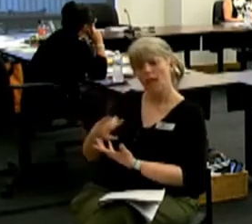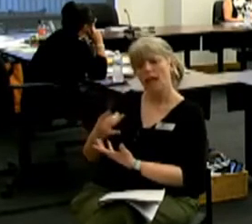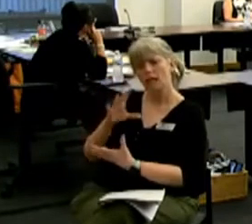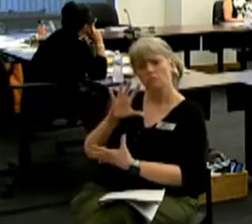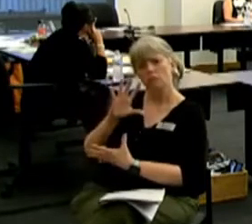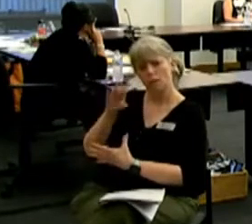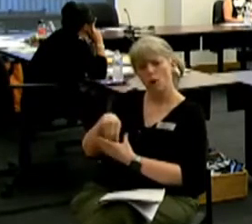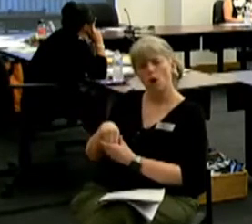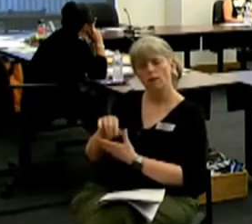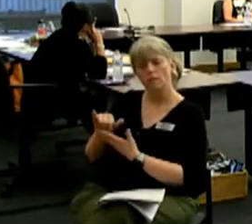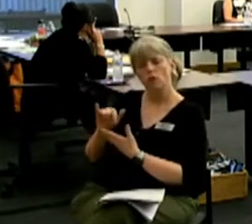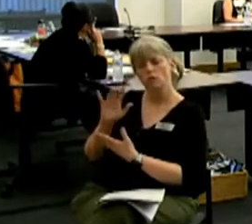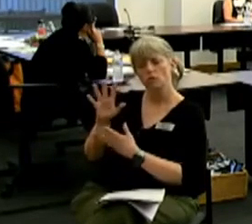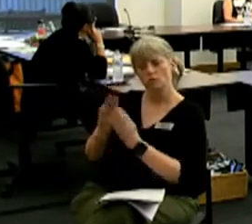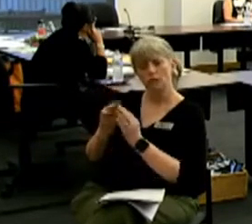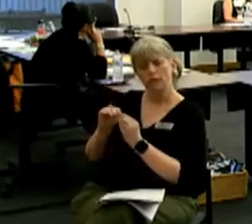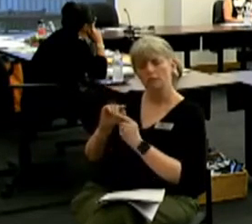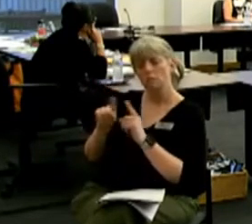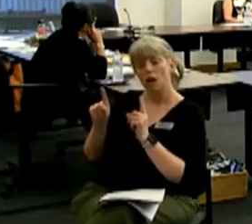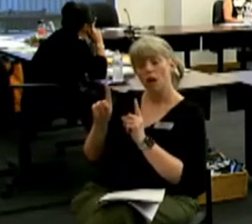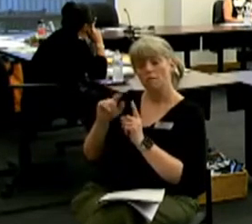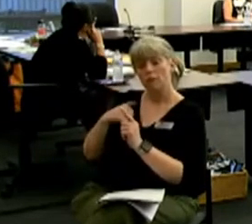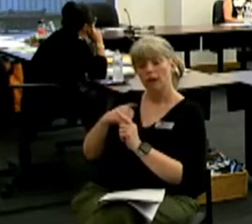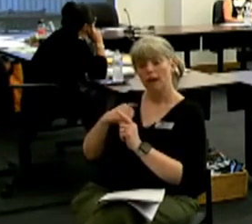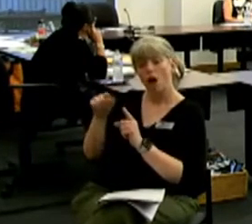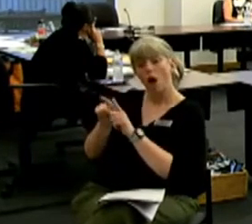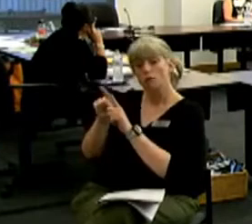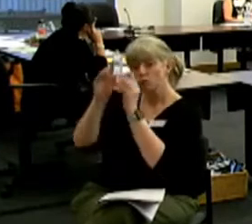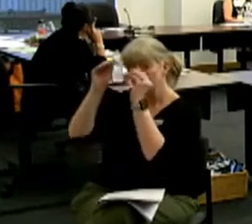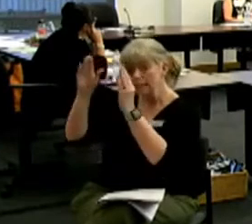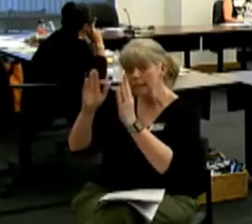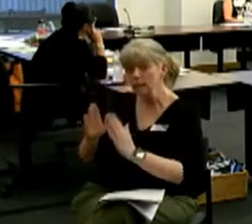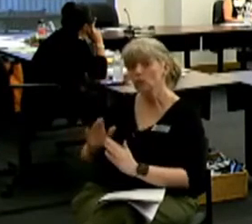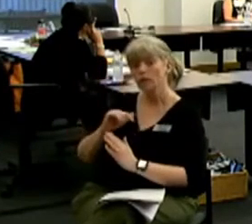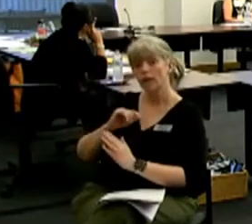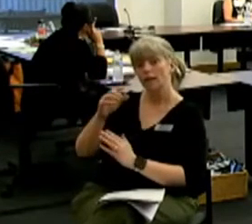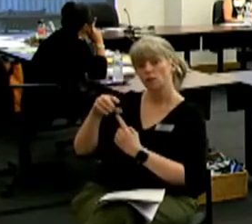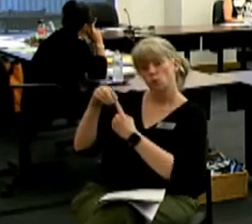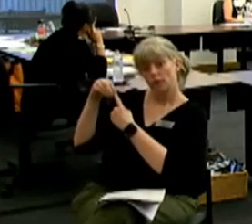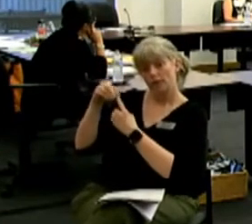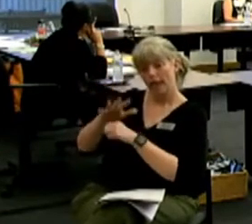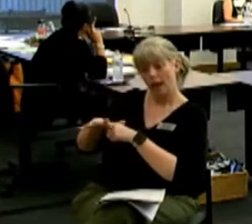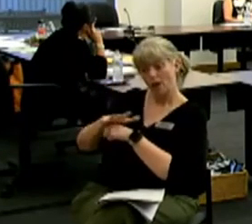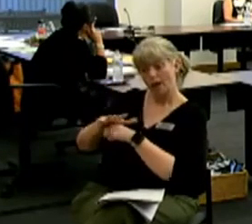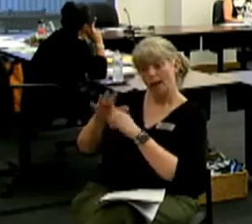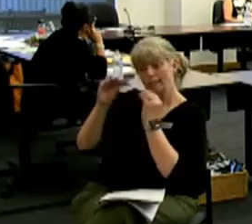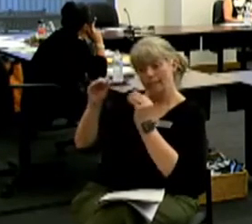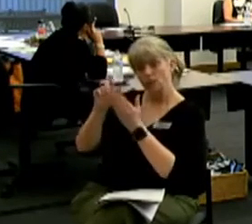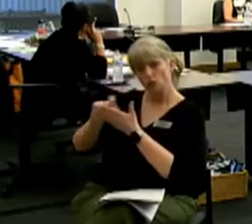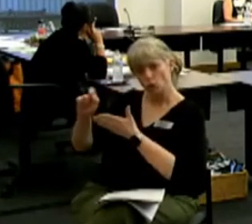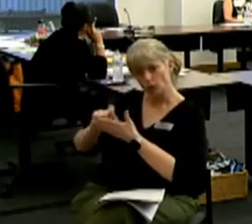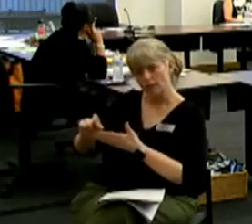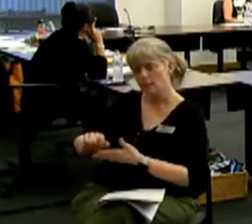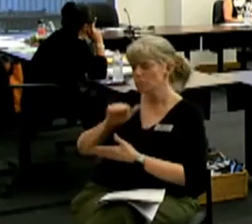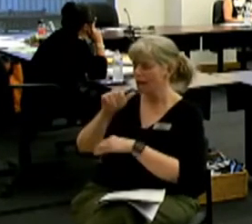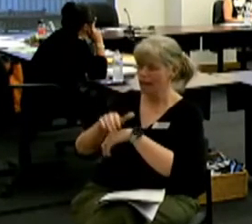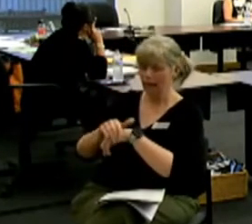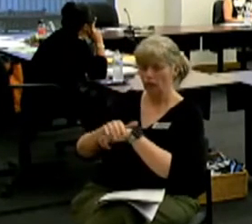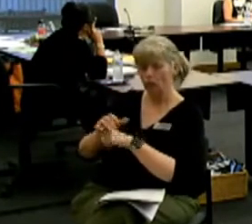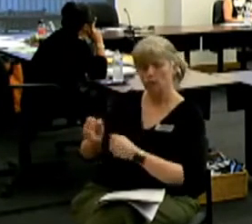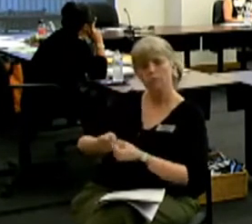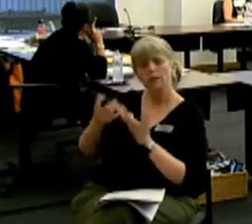be a part of one of those committees. But because I also teach in a kind of a unique area, I teach journalism, not English as